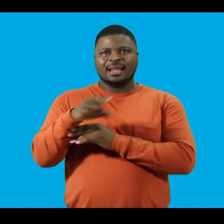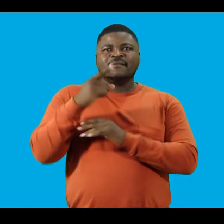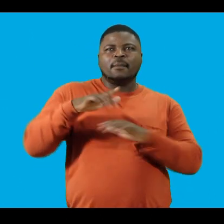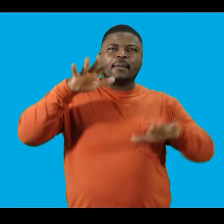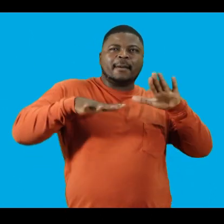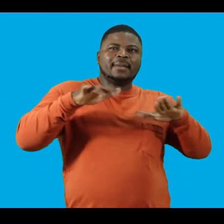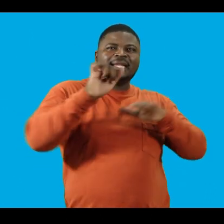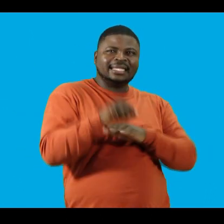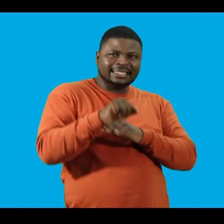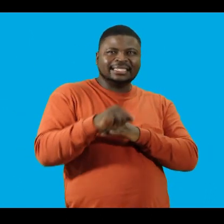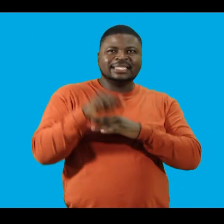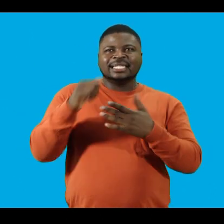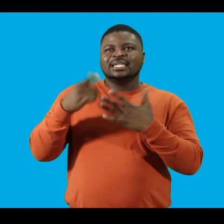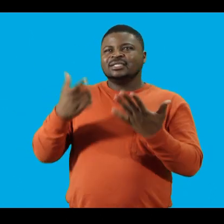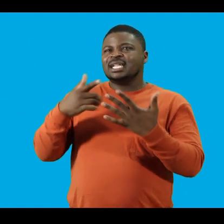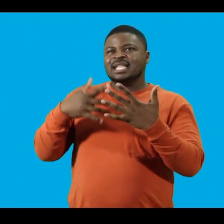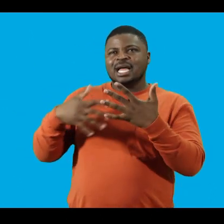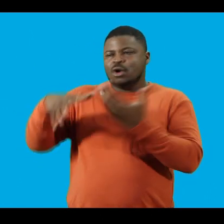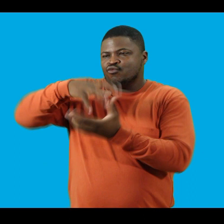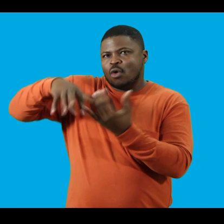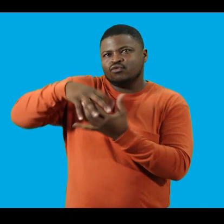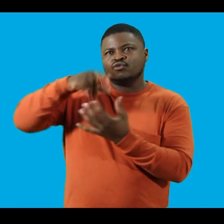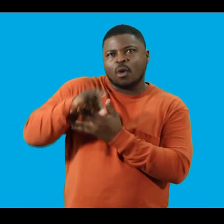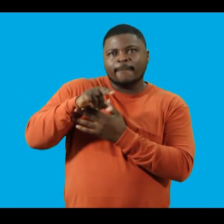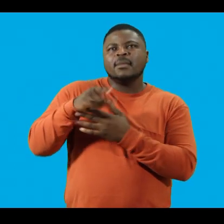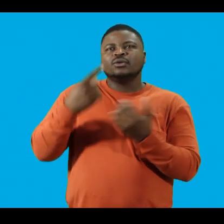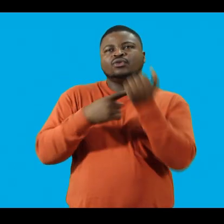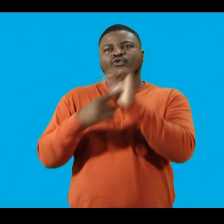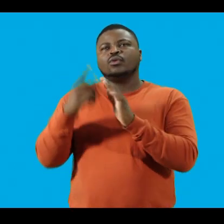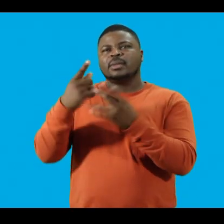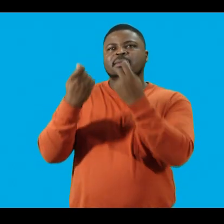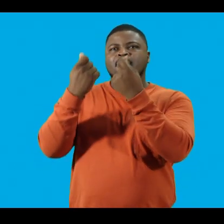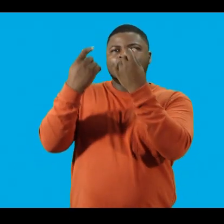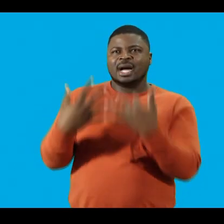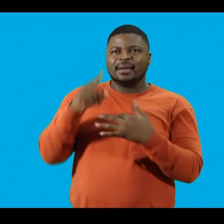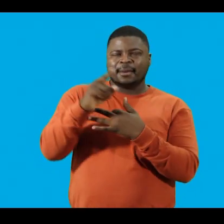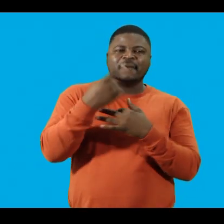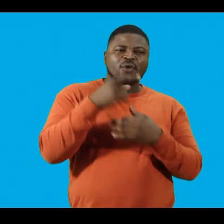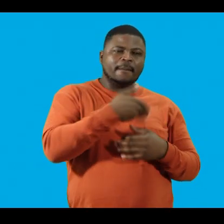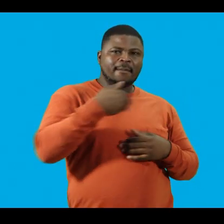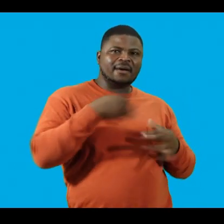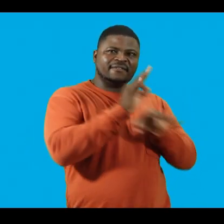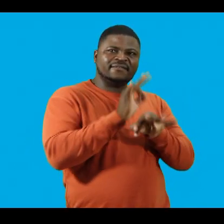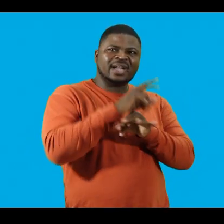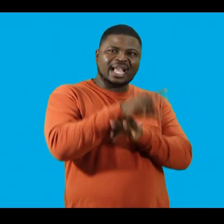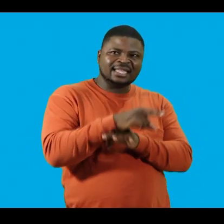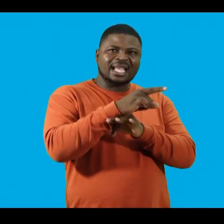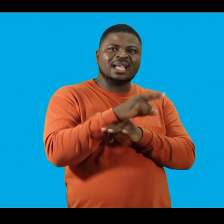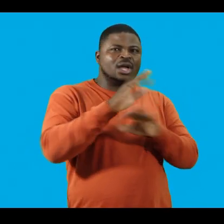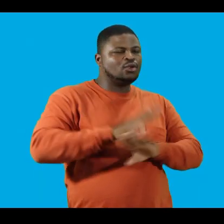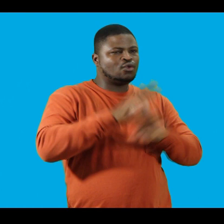is not savings. Okay, so remember here the action verb is going to be